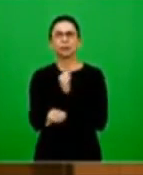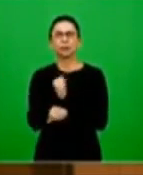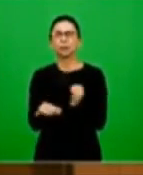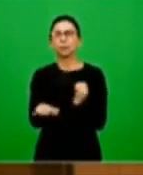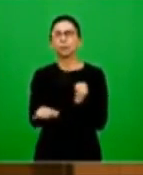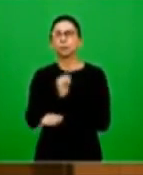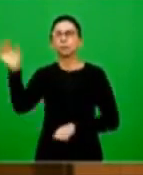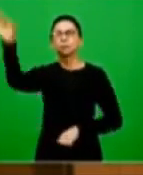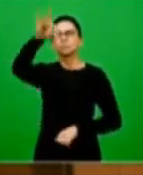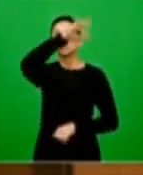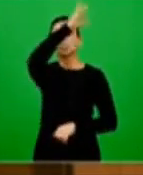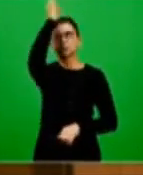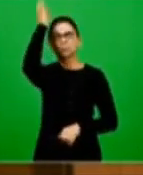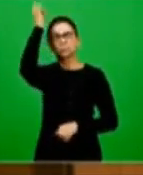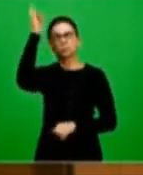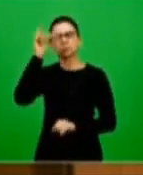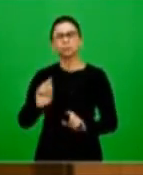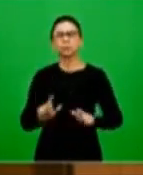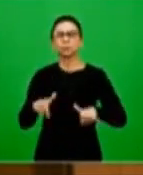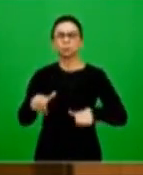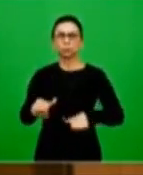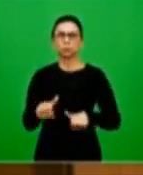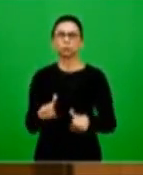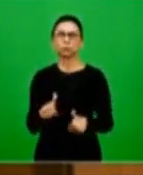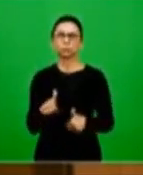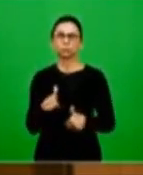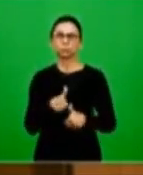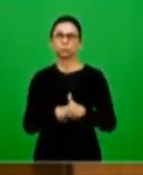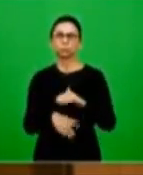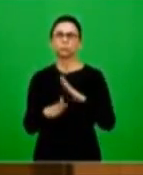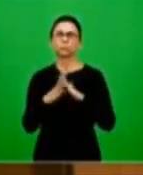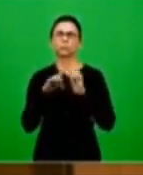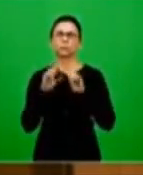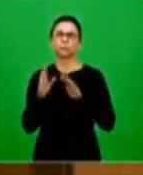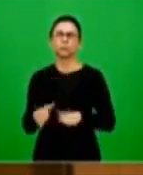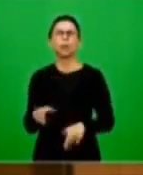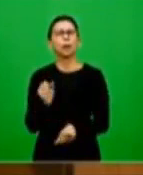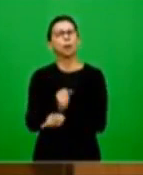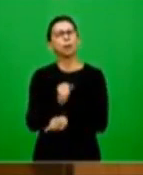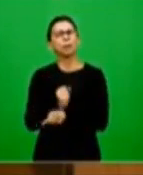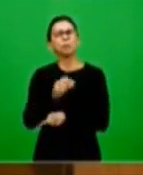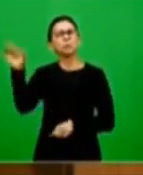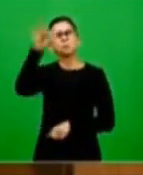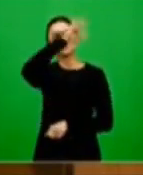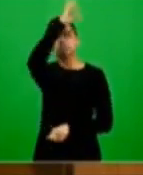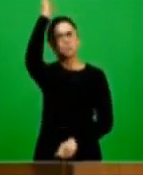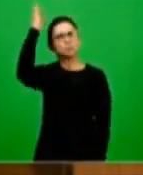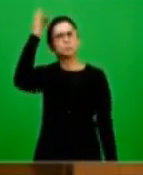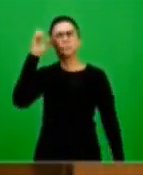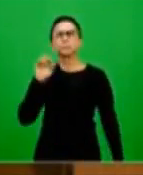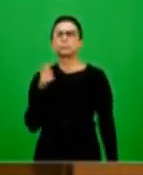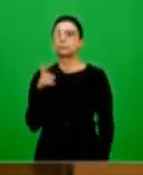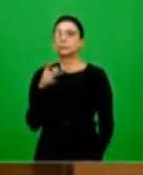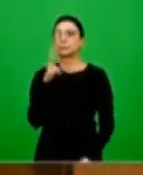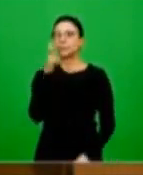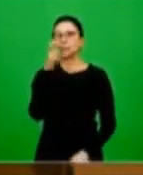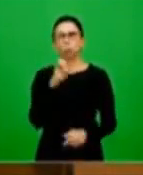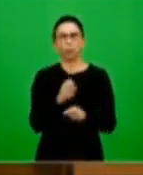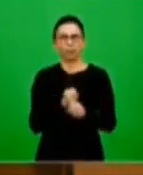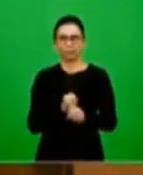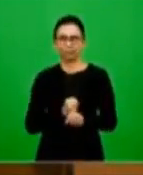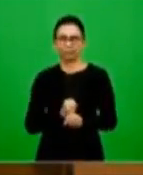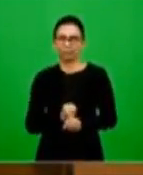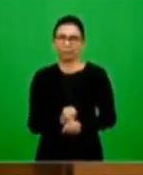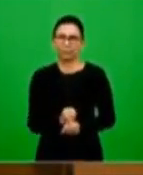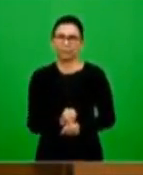of the Holy Spirit was established in our midst. Blessed be the Lord. When you speak of the work of the Holy Spirit, the work of the Holy Spirit